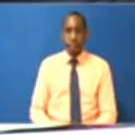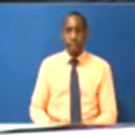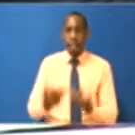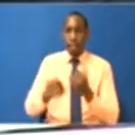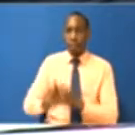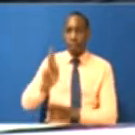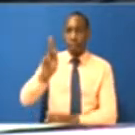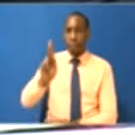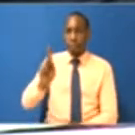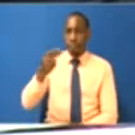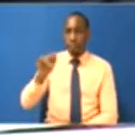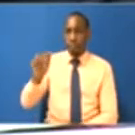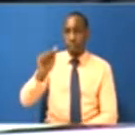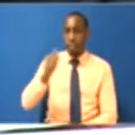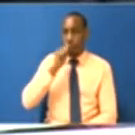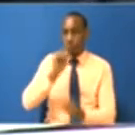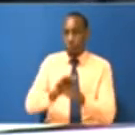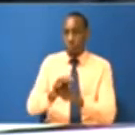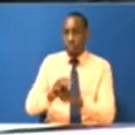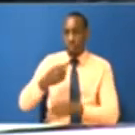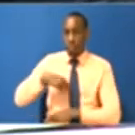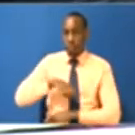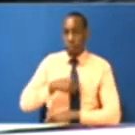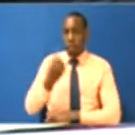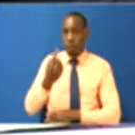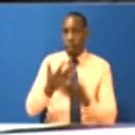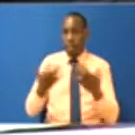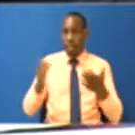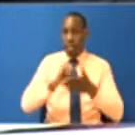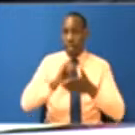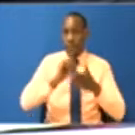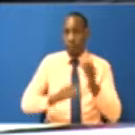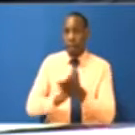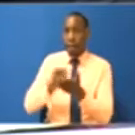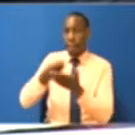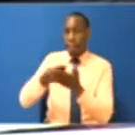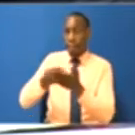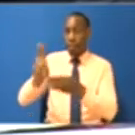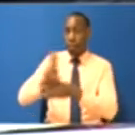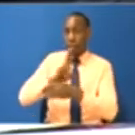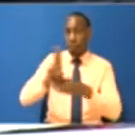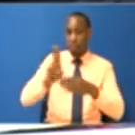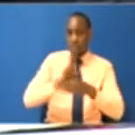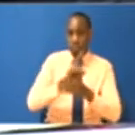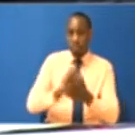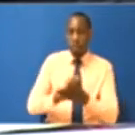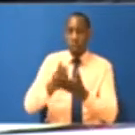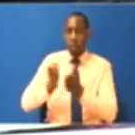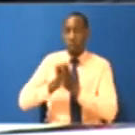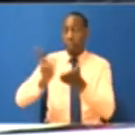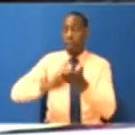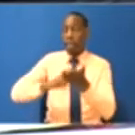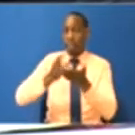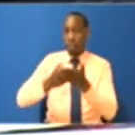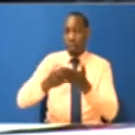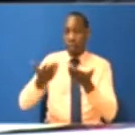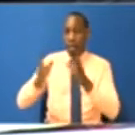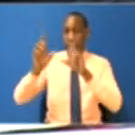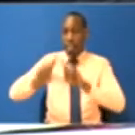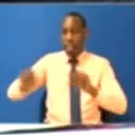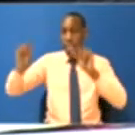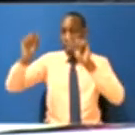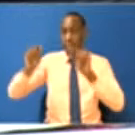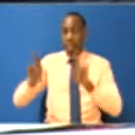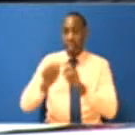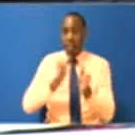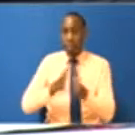kisia can you promise us one thing that this money we are spending because these are public resources from japan